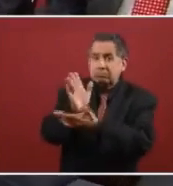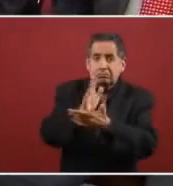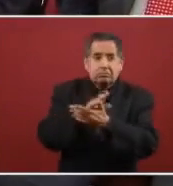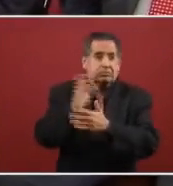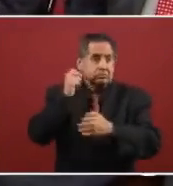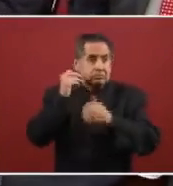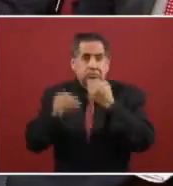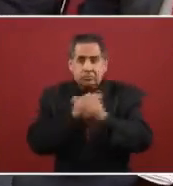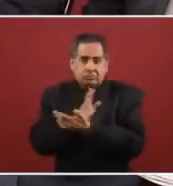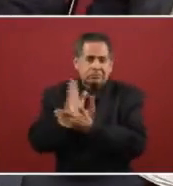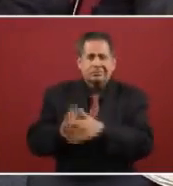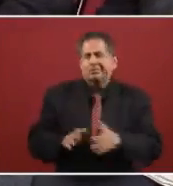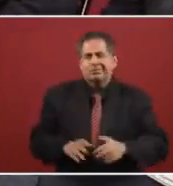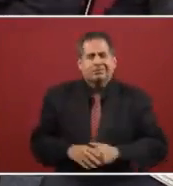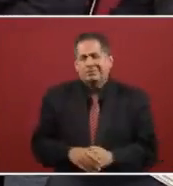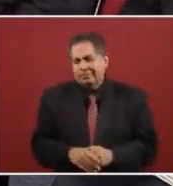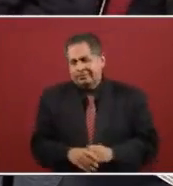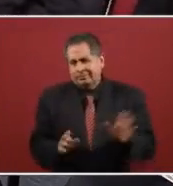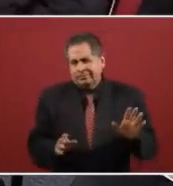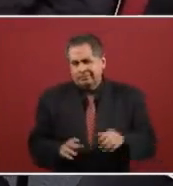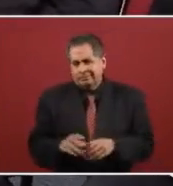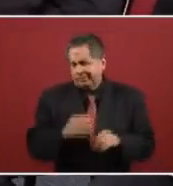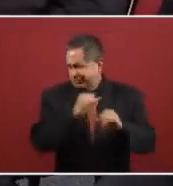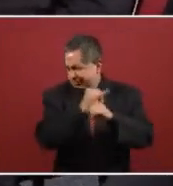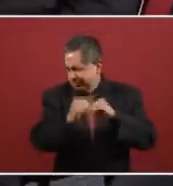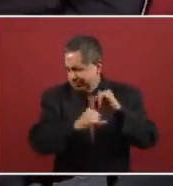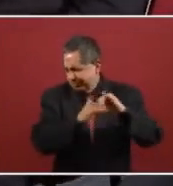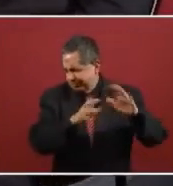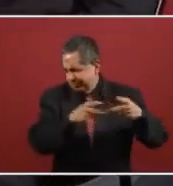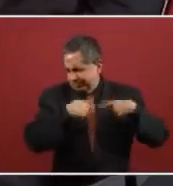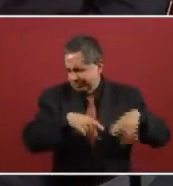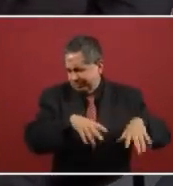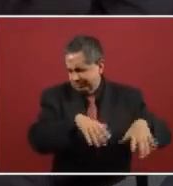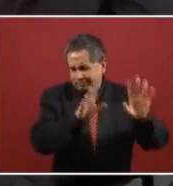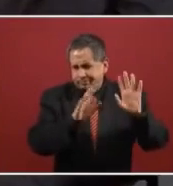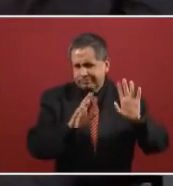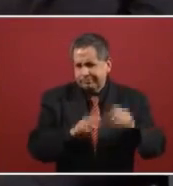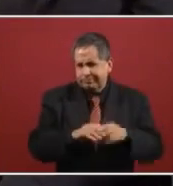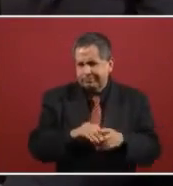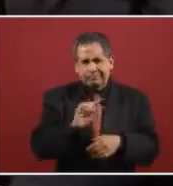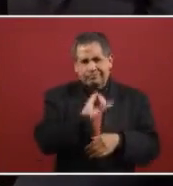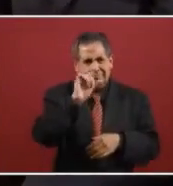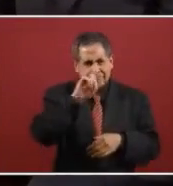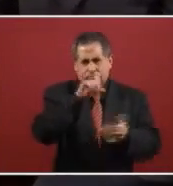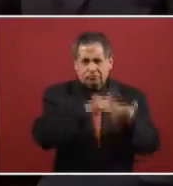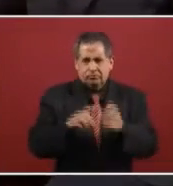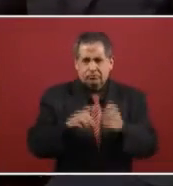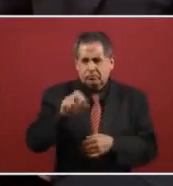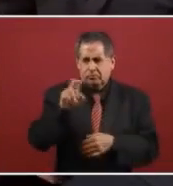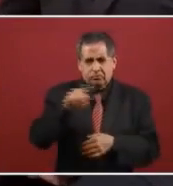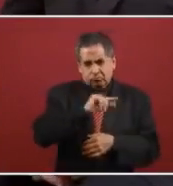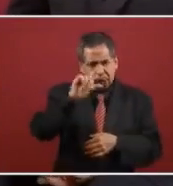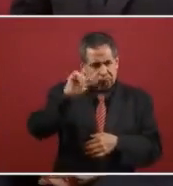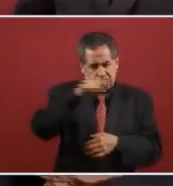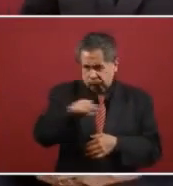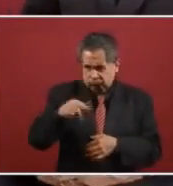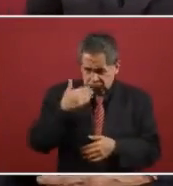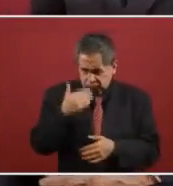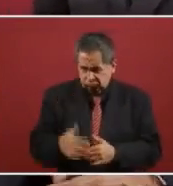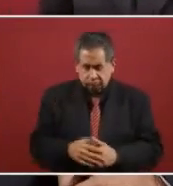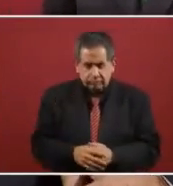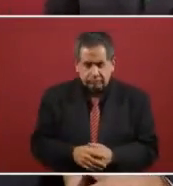be participating in all the forums. That's matters for the international diplomats.